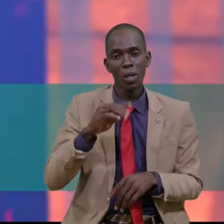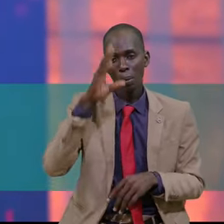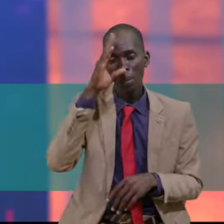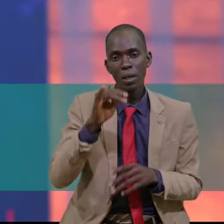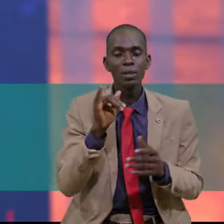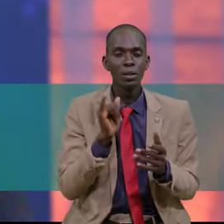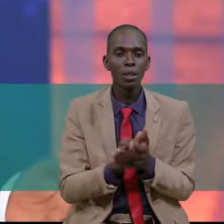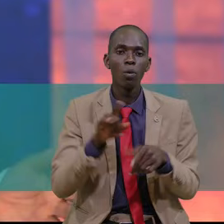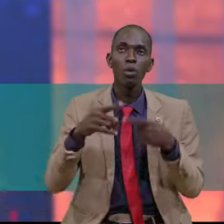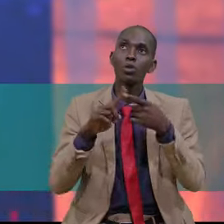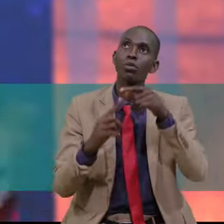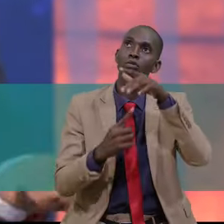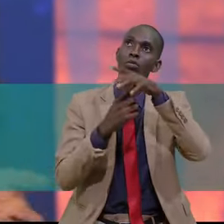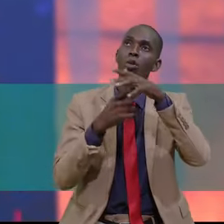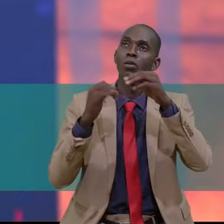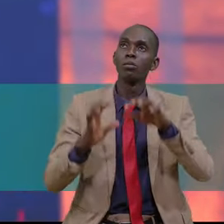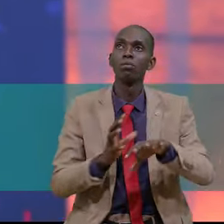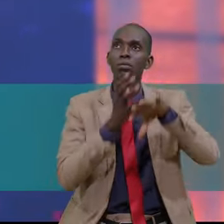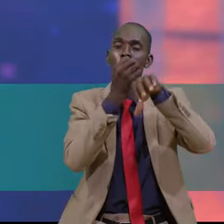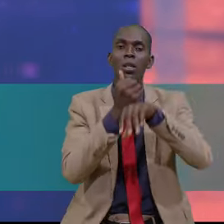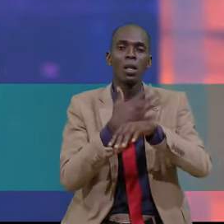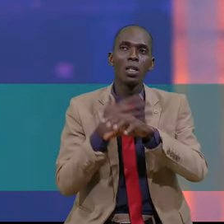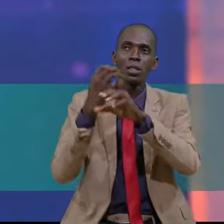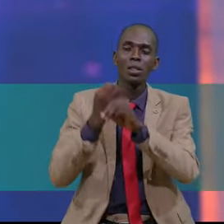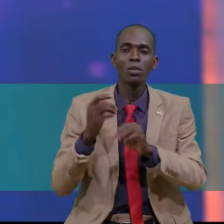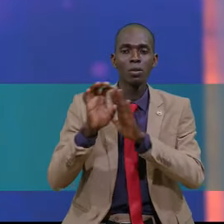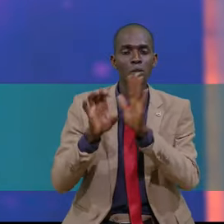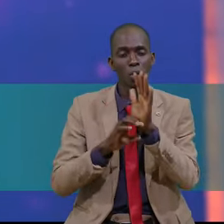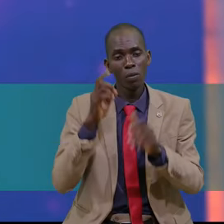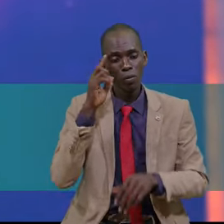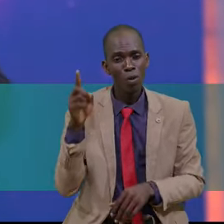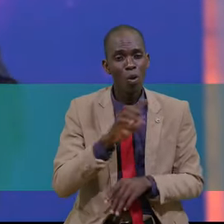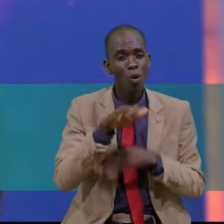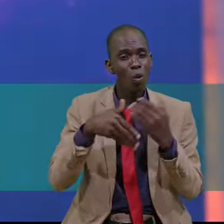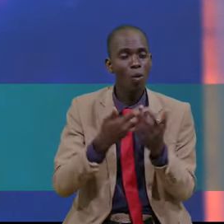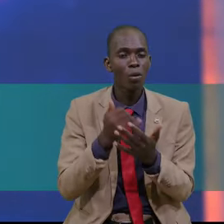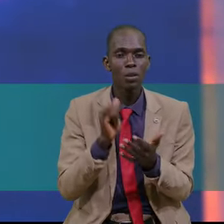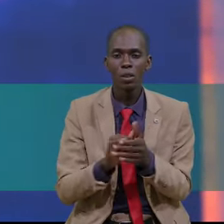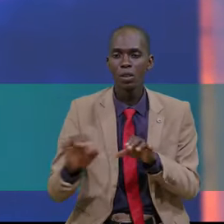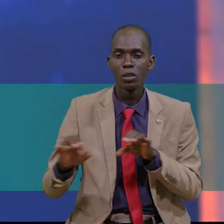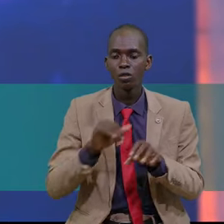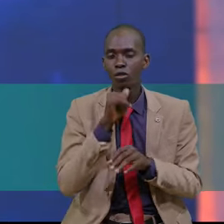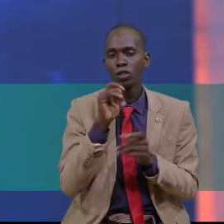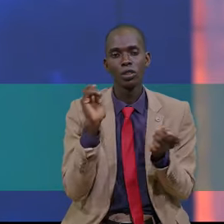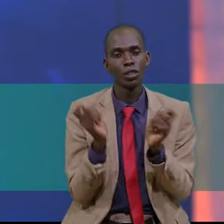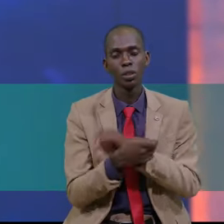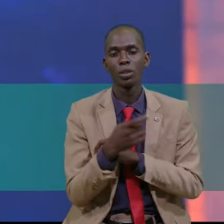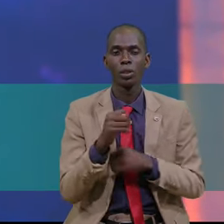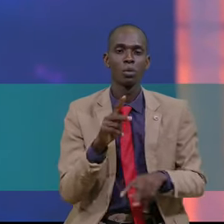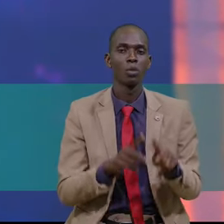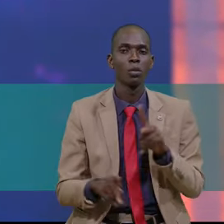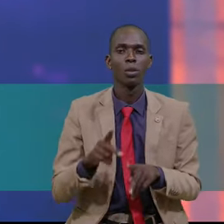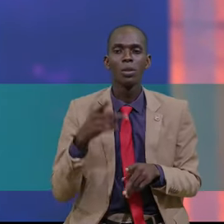mountain and receive the Covenant to the Commandment for them all that did not change them the gloomy